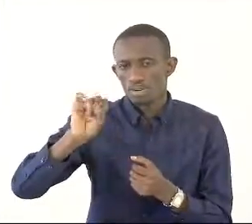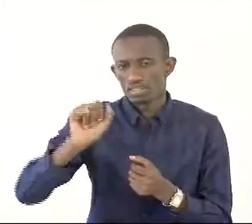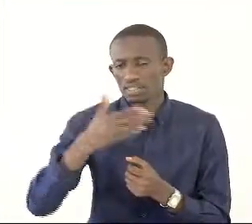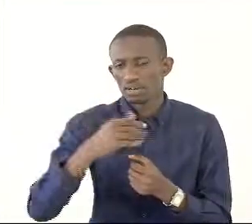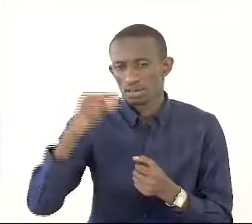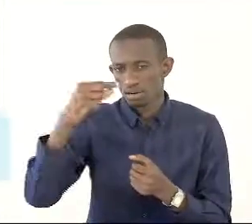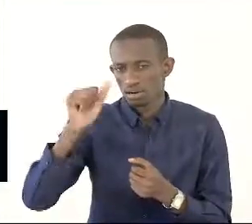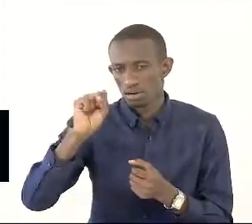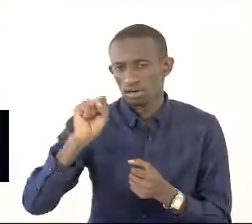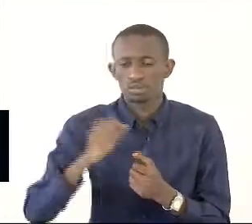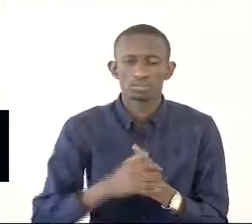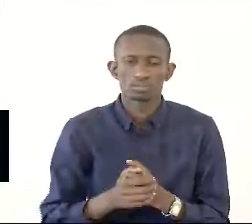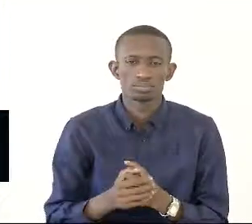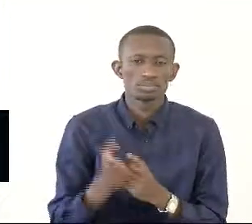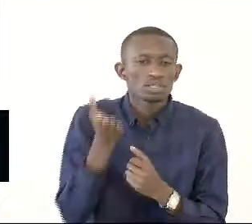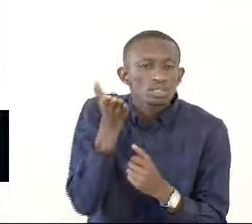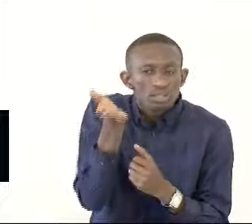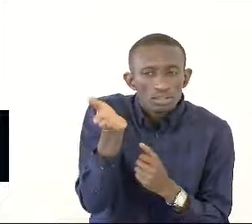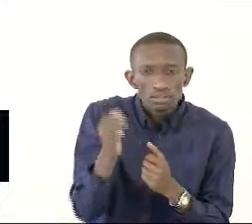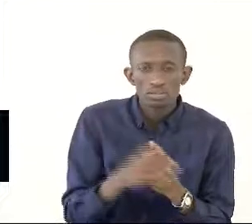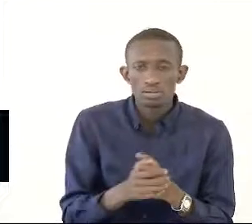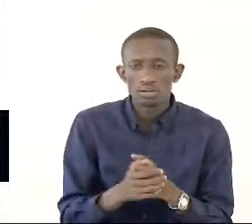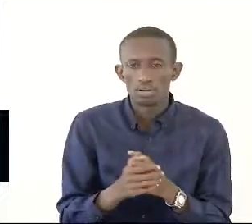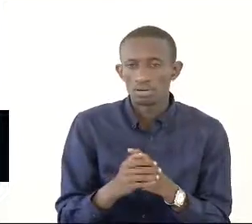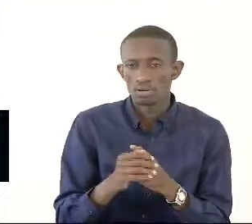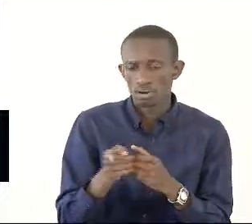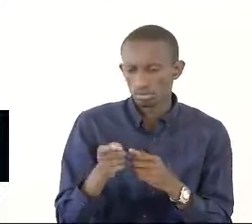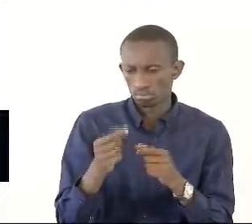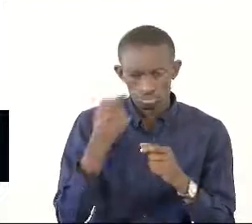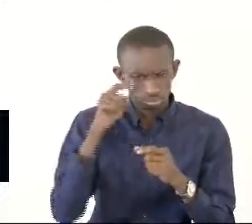this is what we have, but it is into the tube. Do you